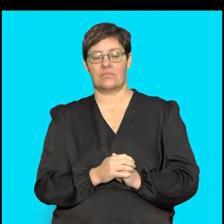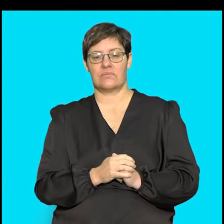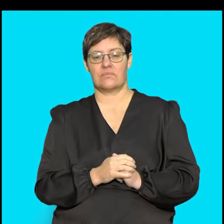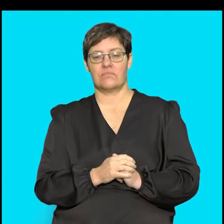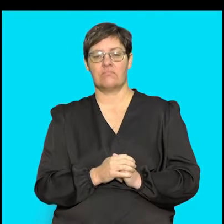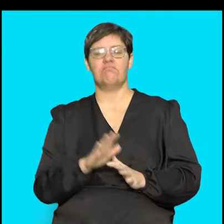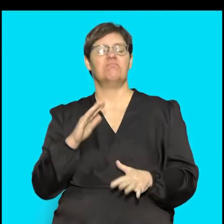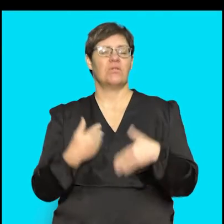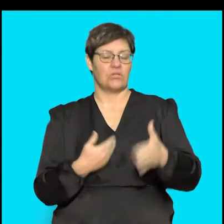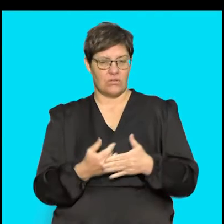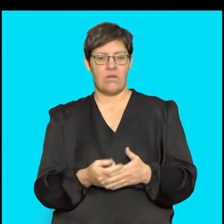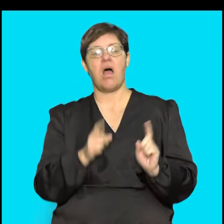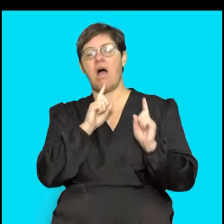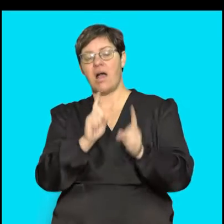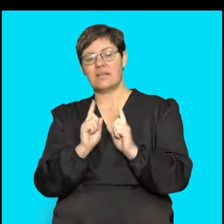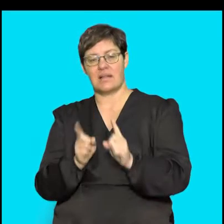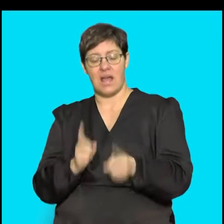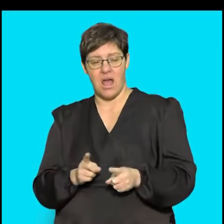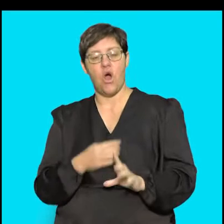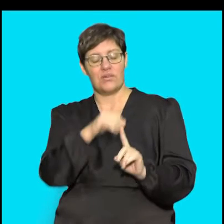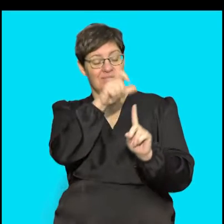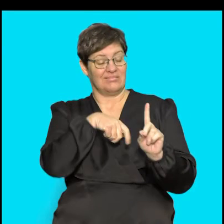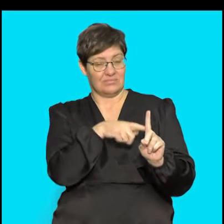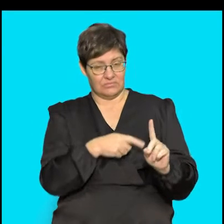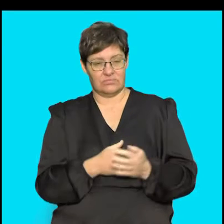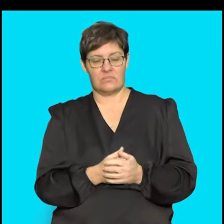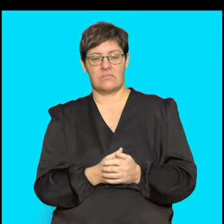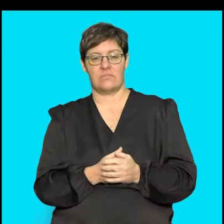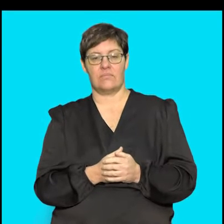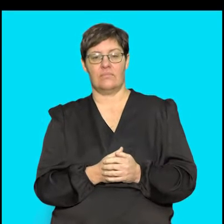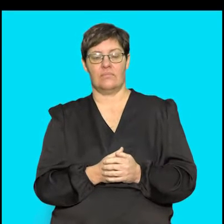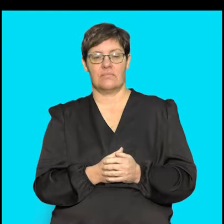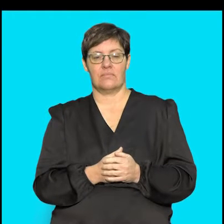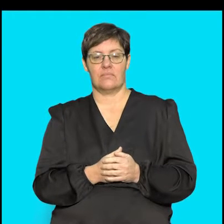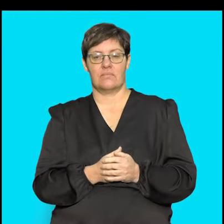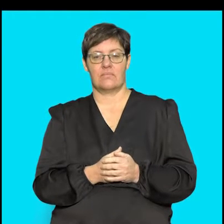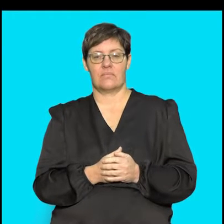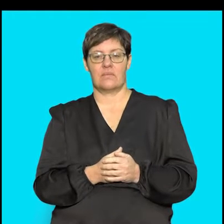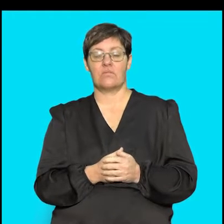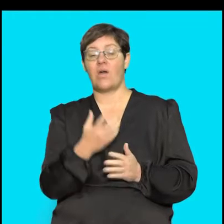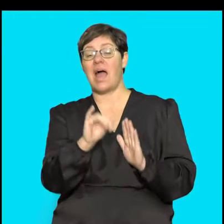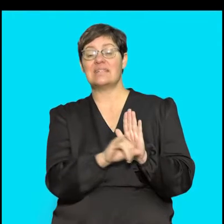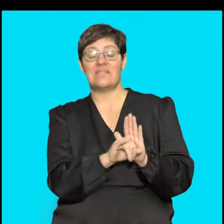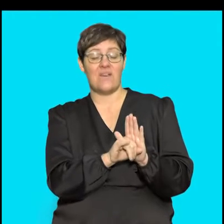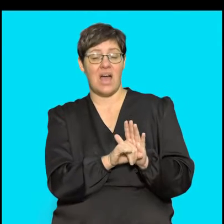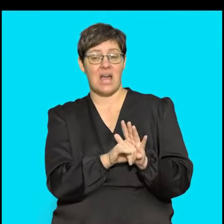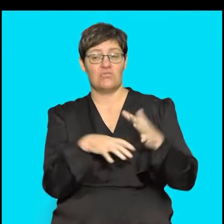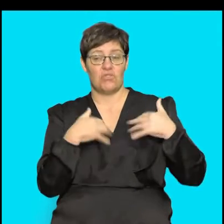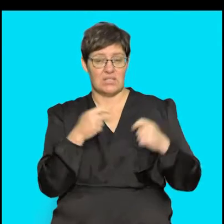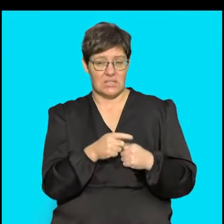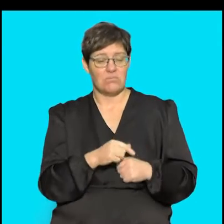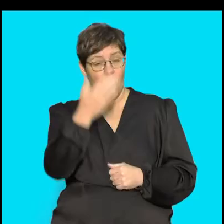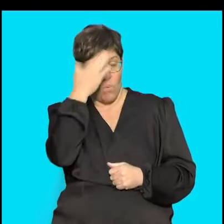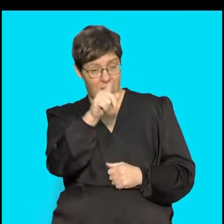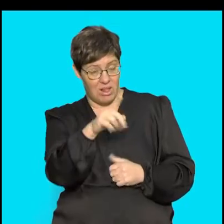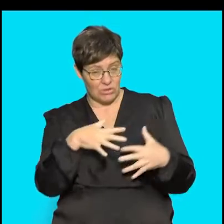And just to go on again, answering questions on Le Chatelier, the first thing, as I said, to identify the